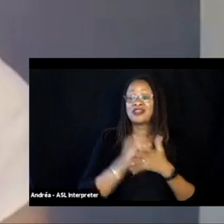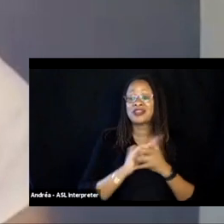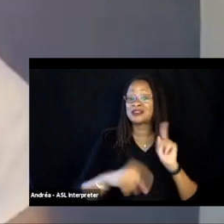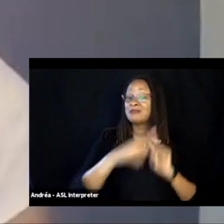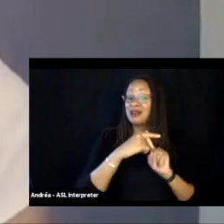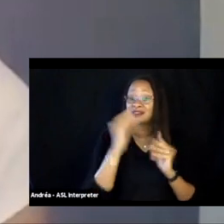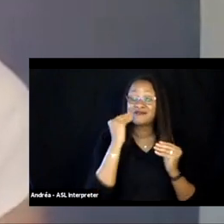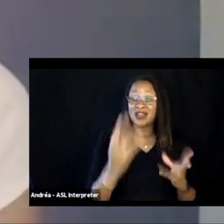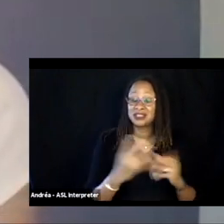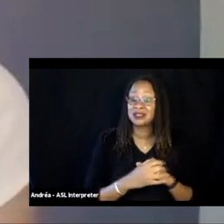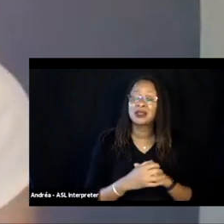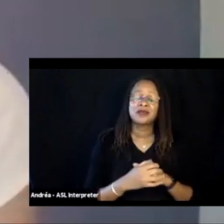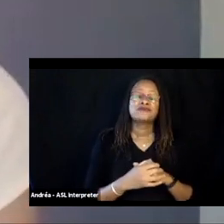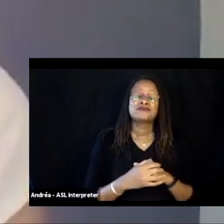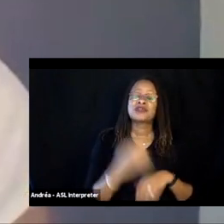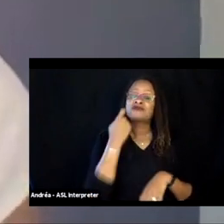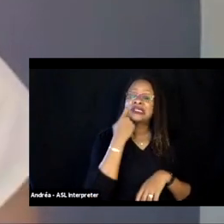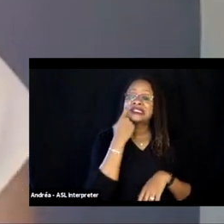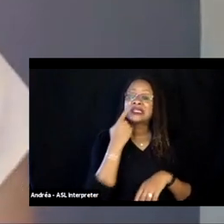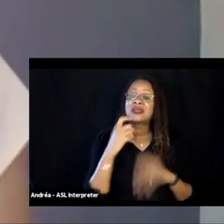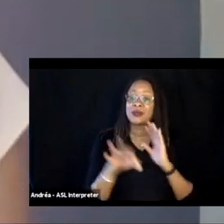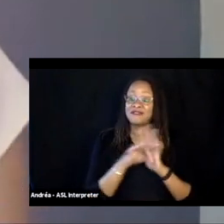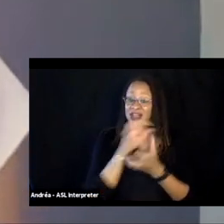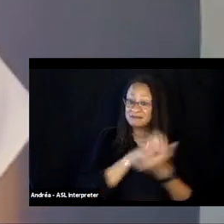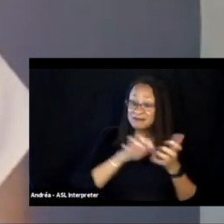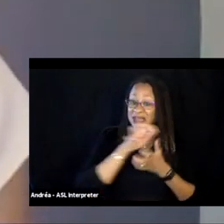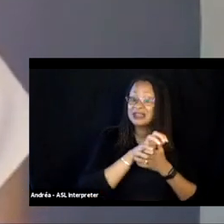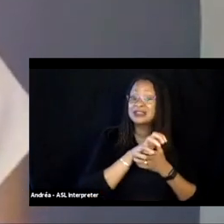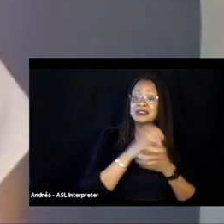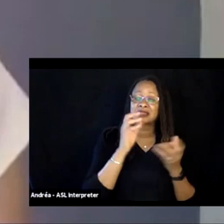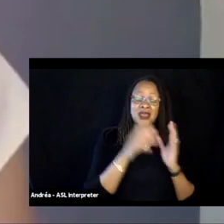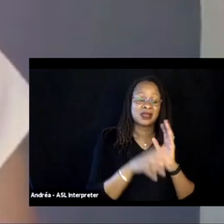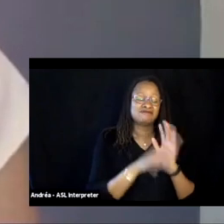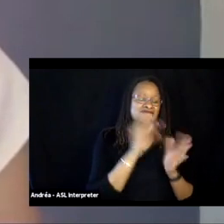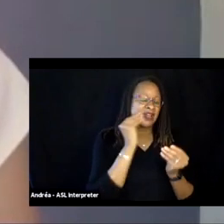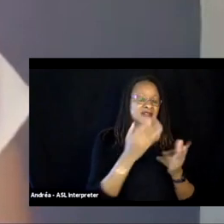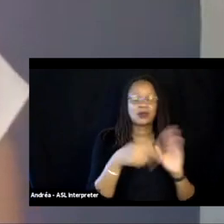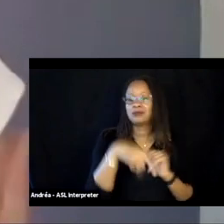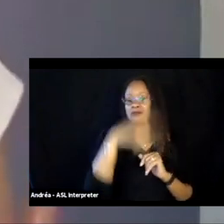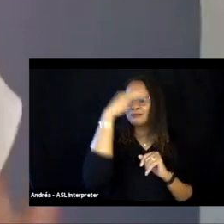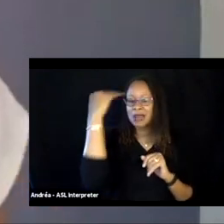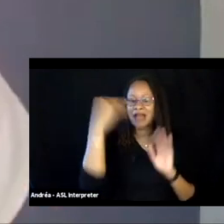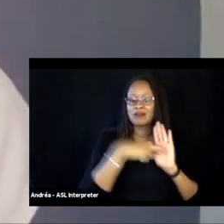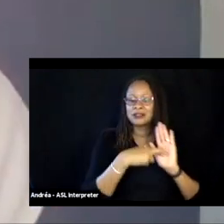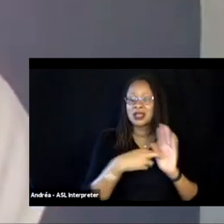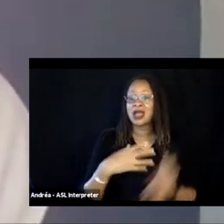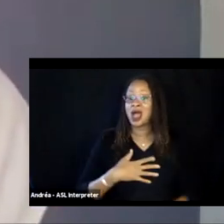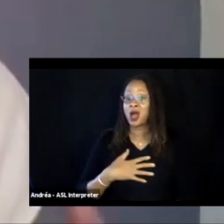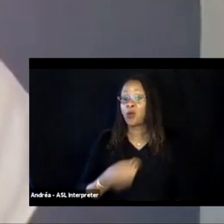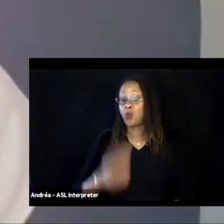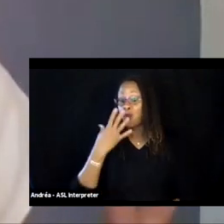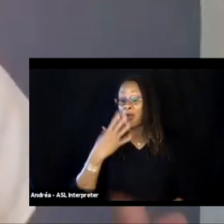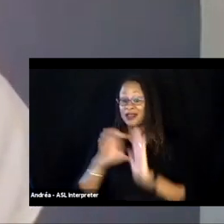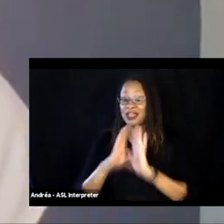finding. What we also find, though, is mixed findings in terms of Black representations, that white characters are more likely to be